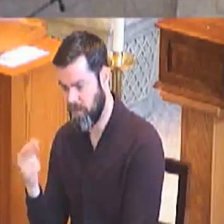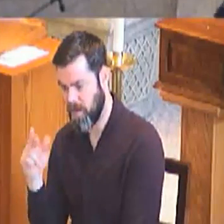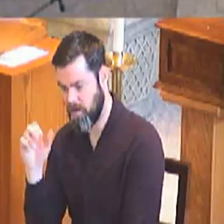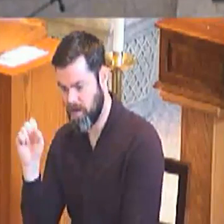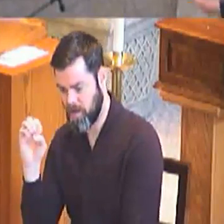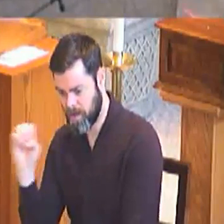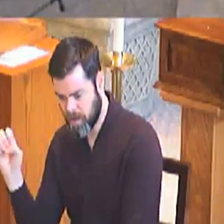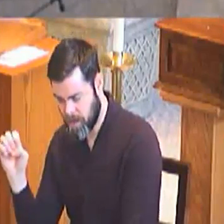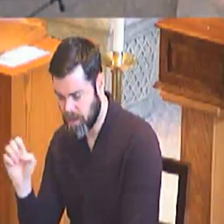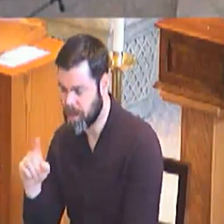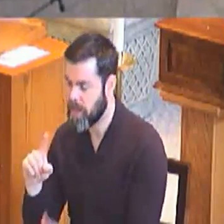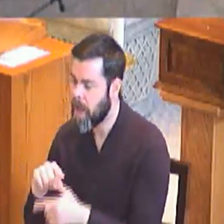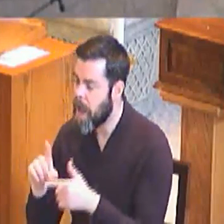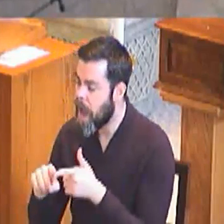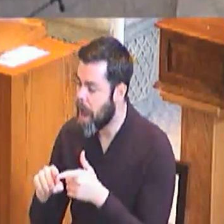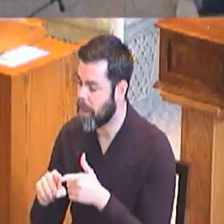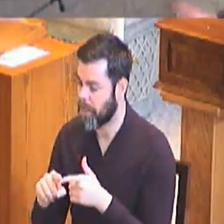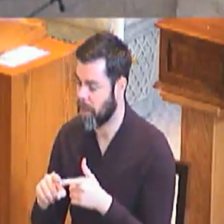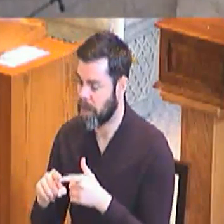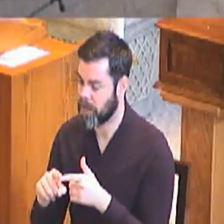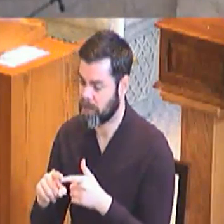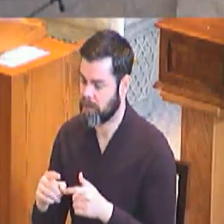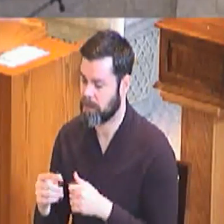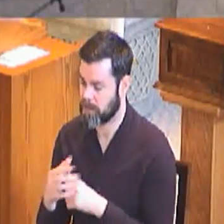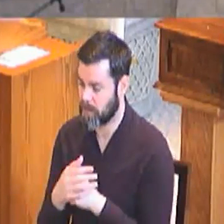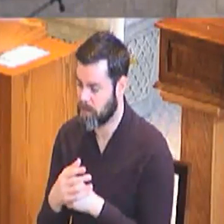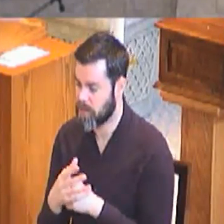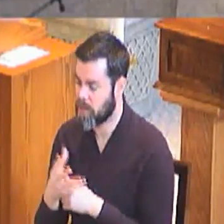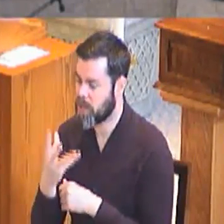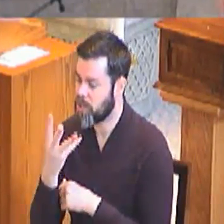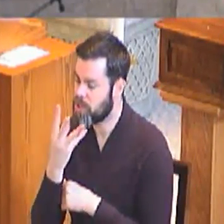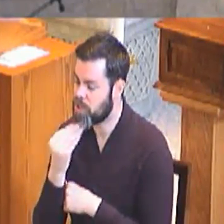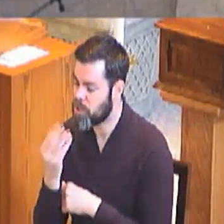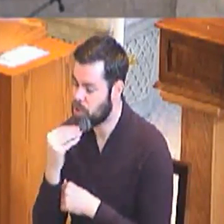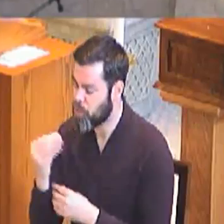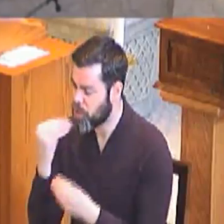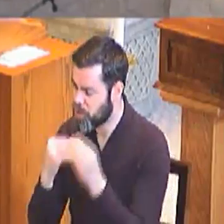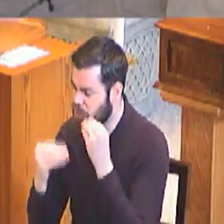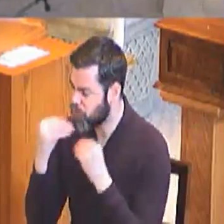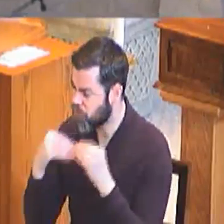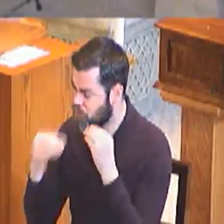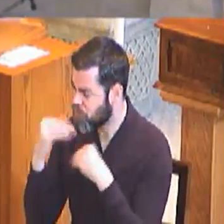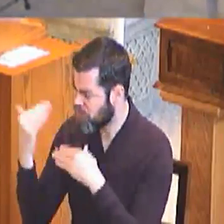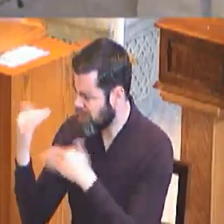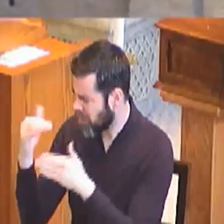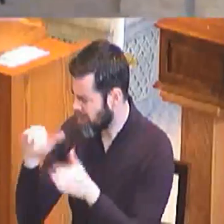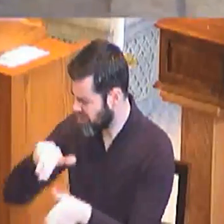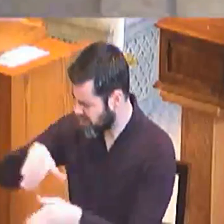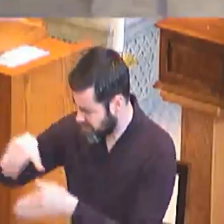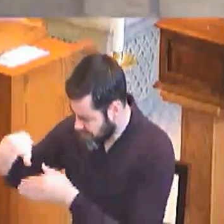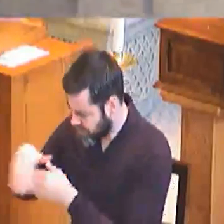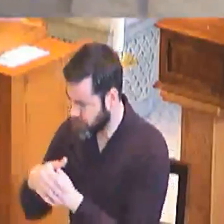set aside the restrictions of what a Jew might eat. He healed a sick woman on the Sabbath. And finally,